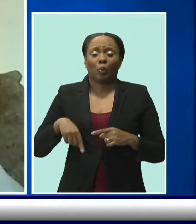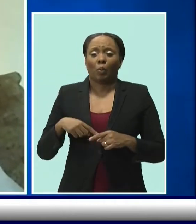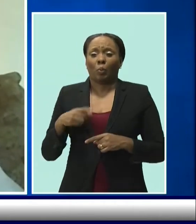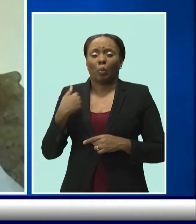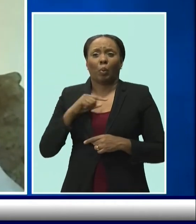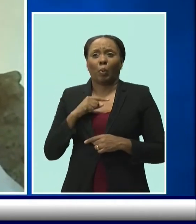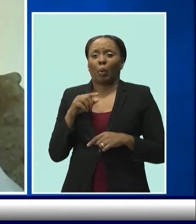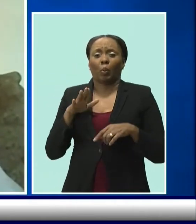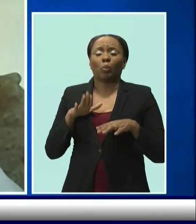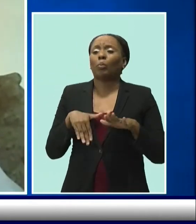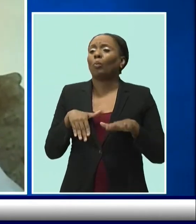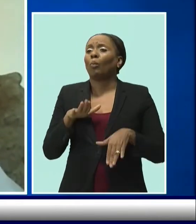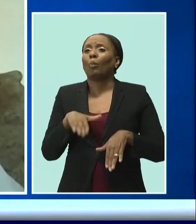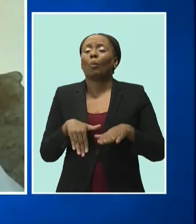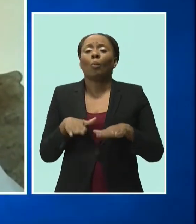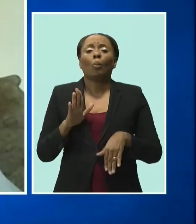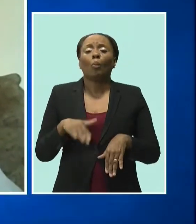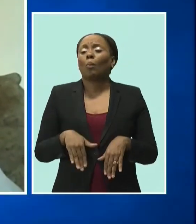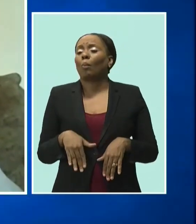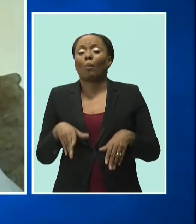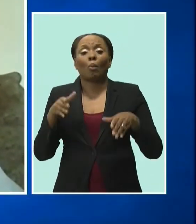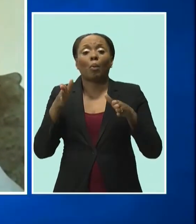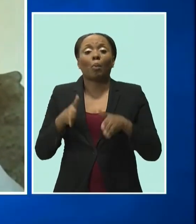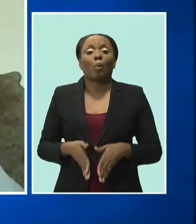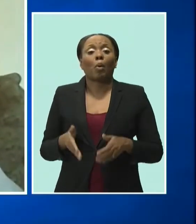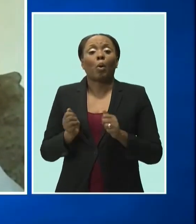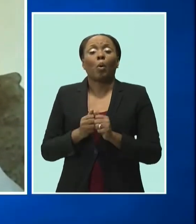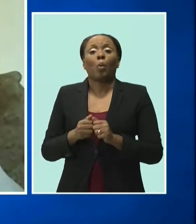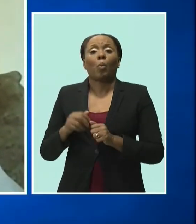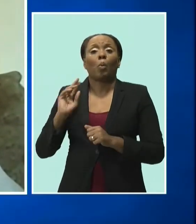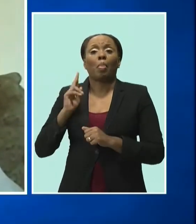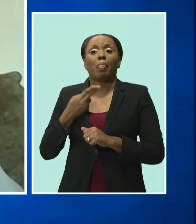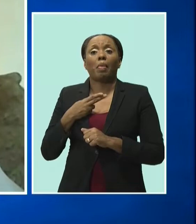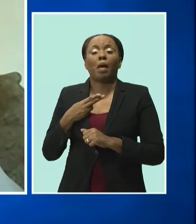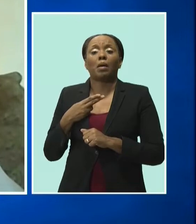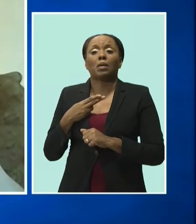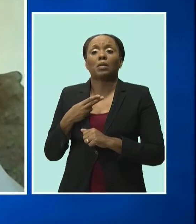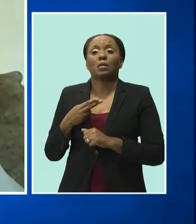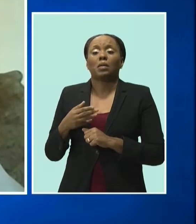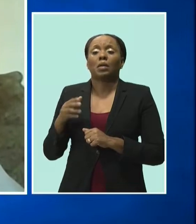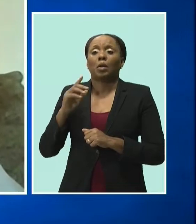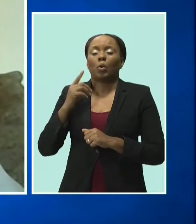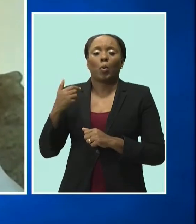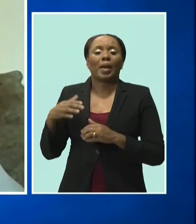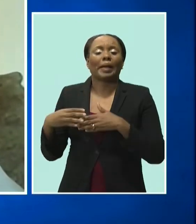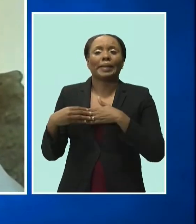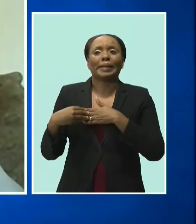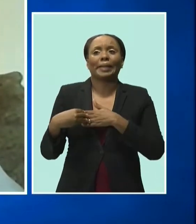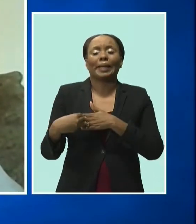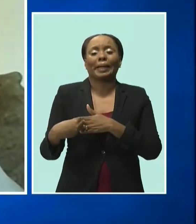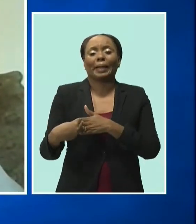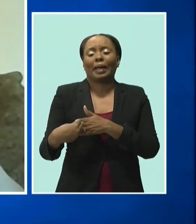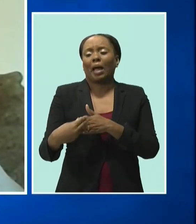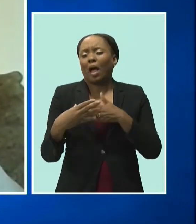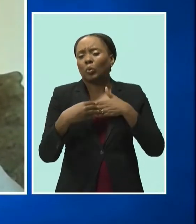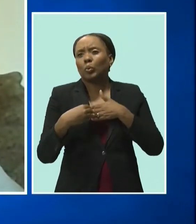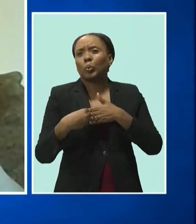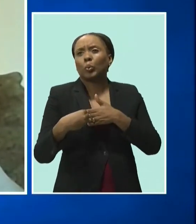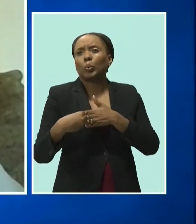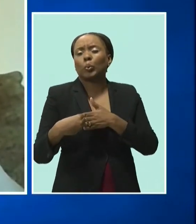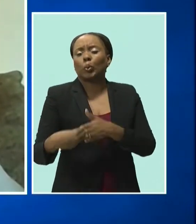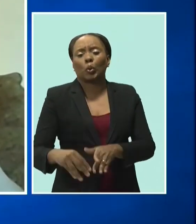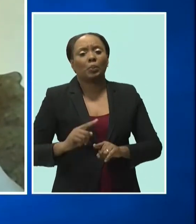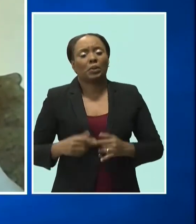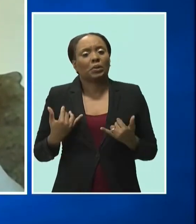walking, the person would have to hold you. So with COVID now, it's very challenging for